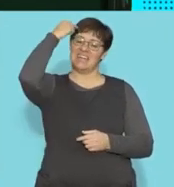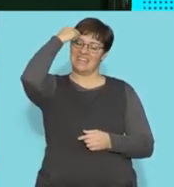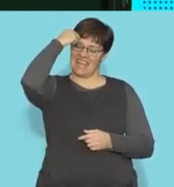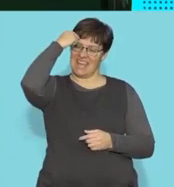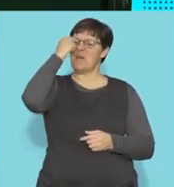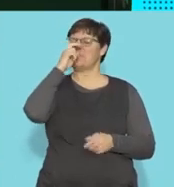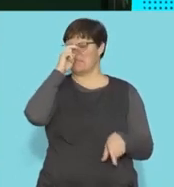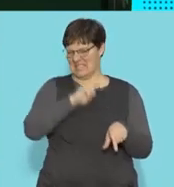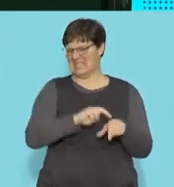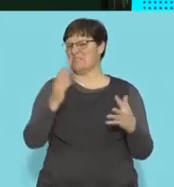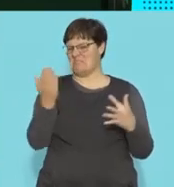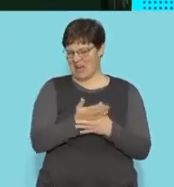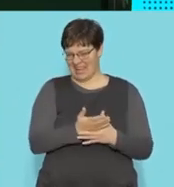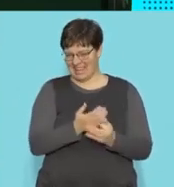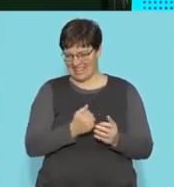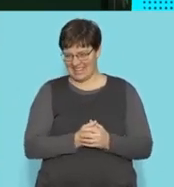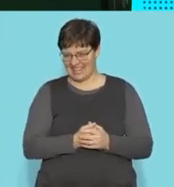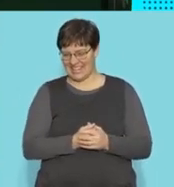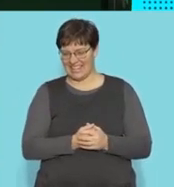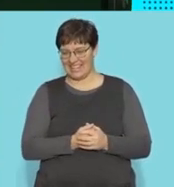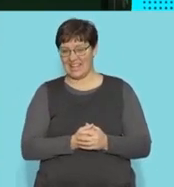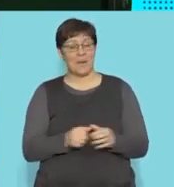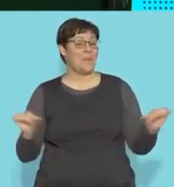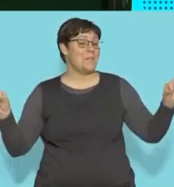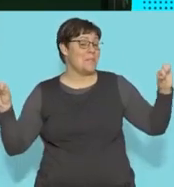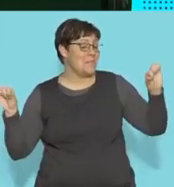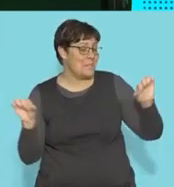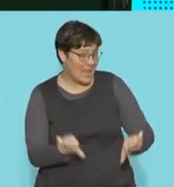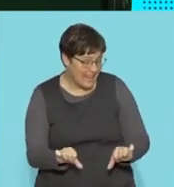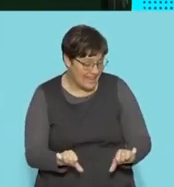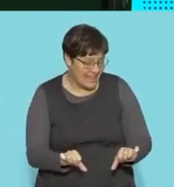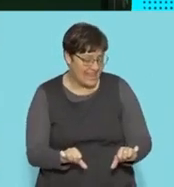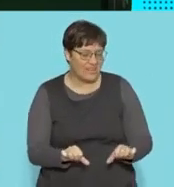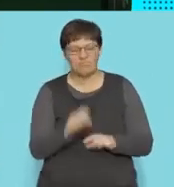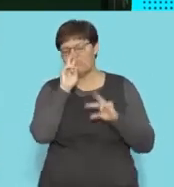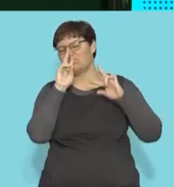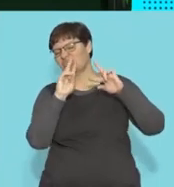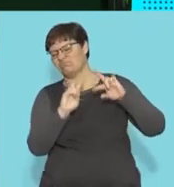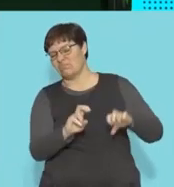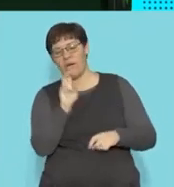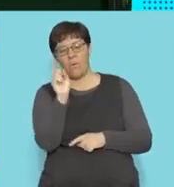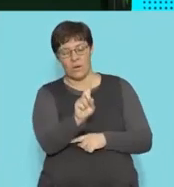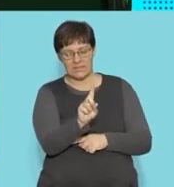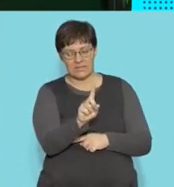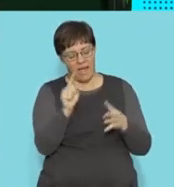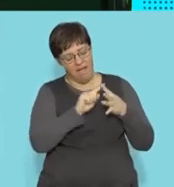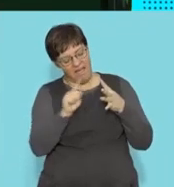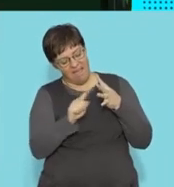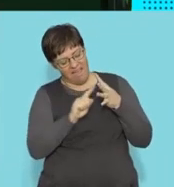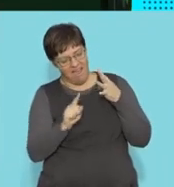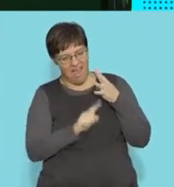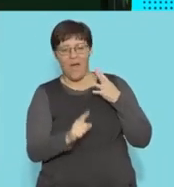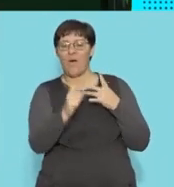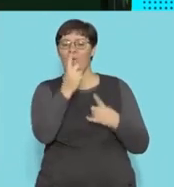possibly take a break. So when we come back, we can look at some more different